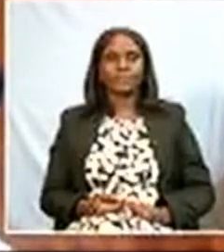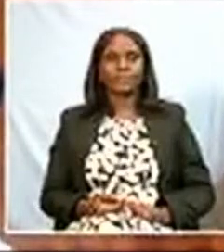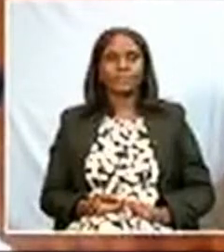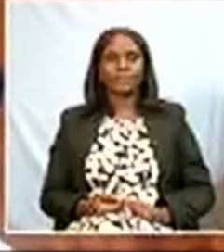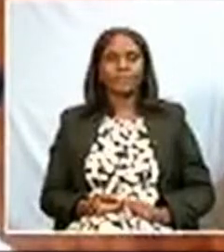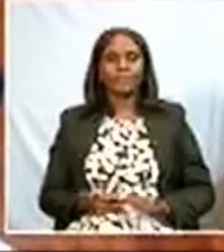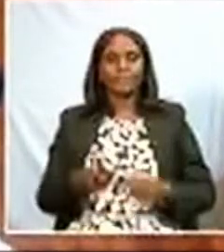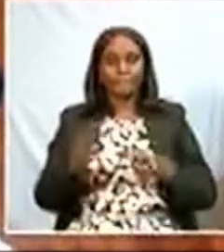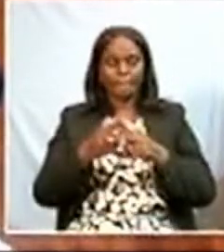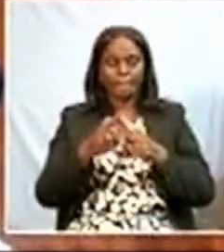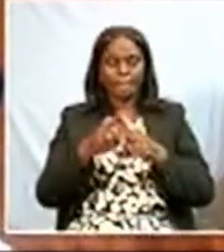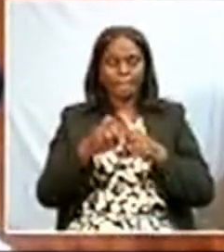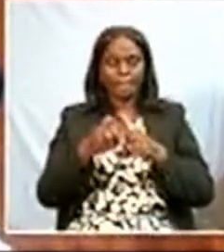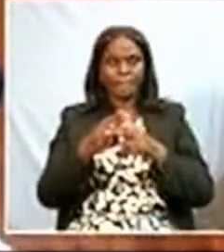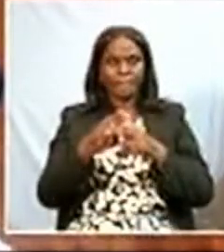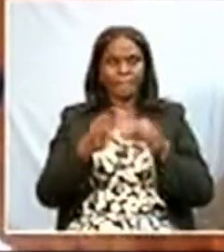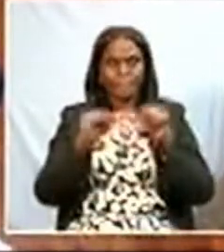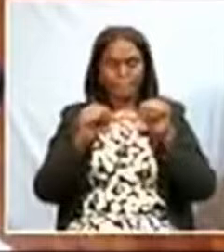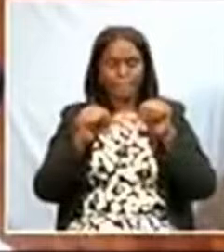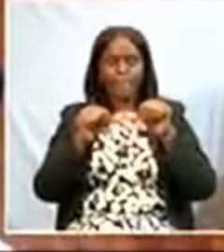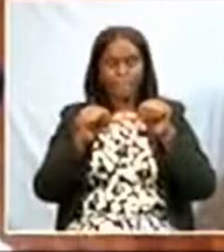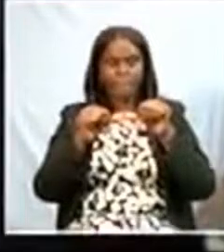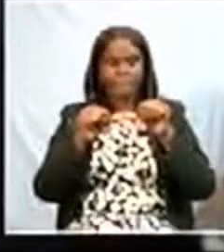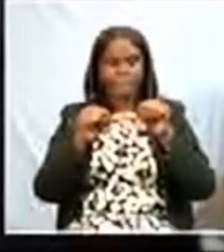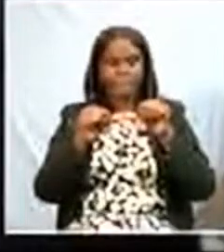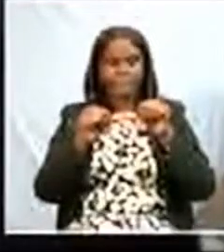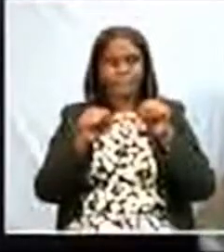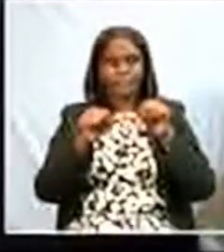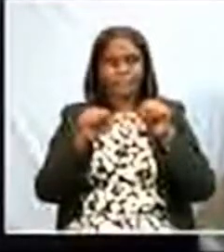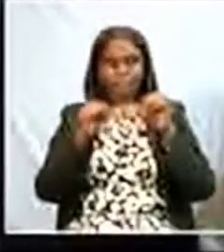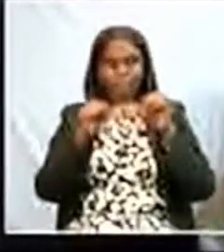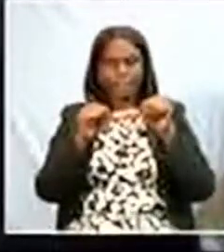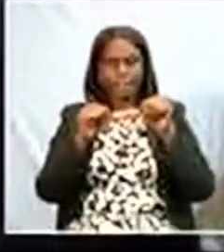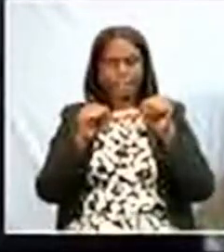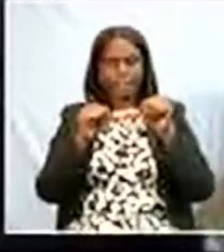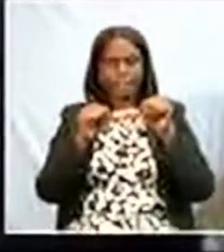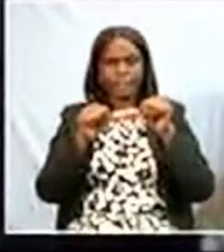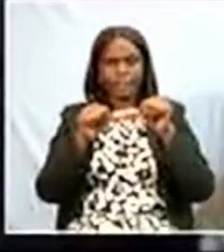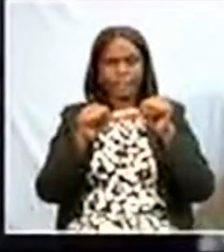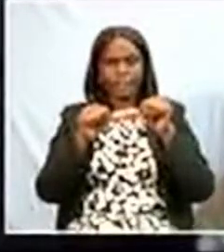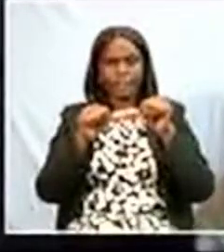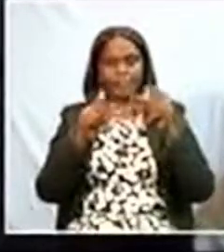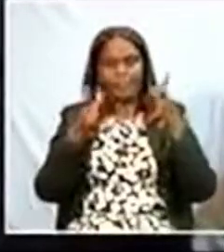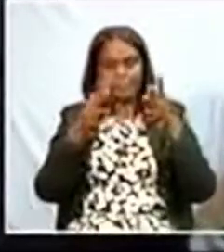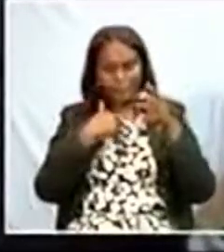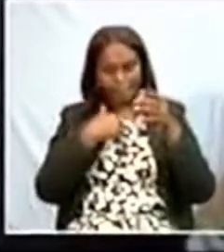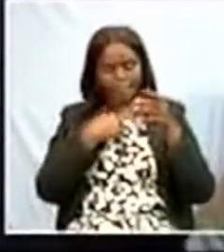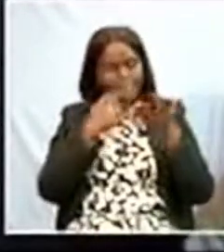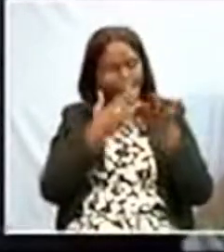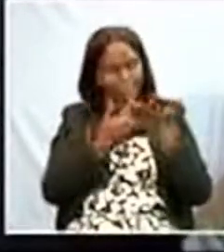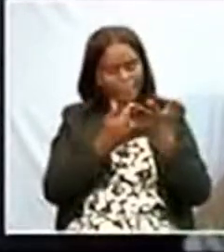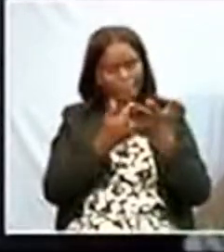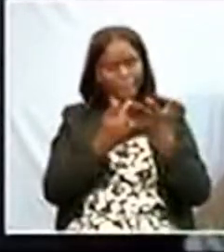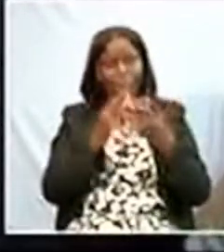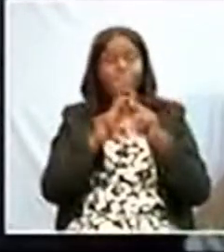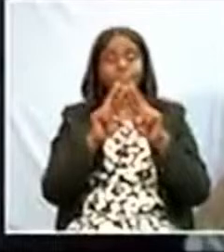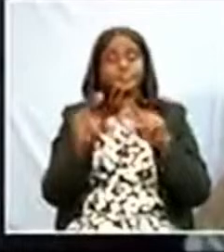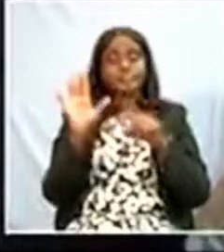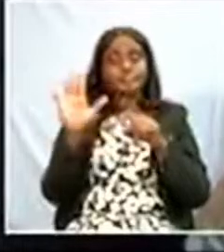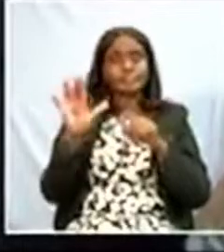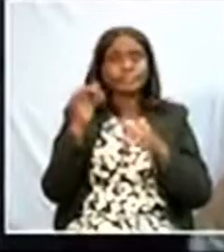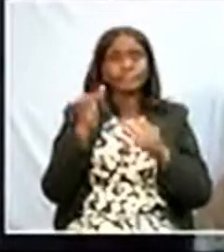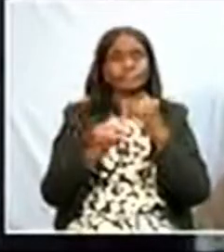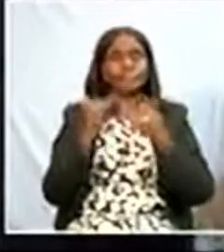Short one. You're still itching too? Yes. Short. But allow me take this. The chair is